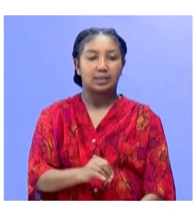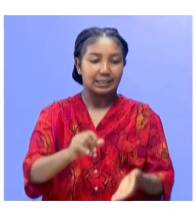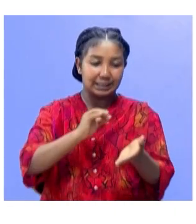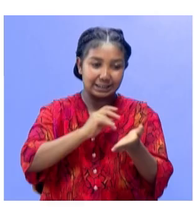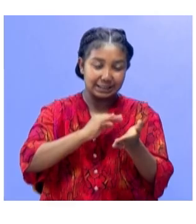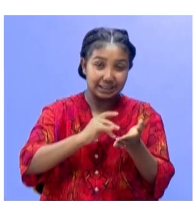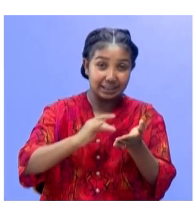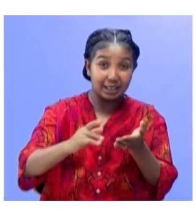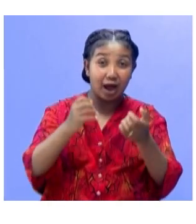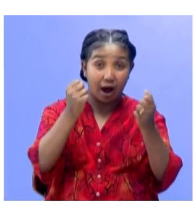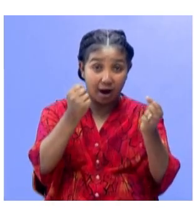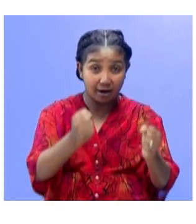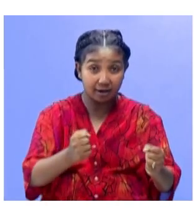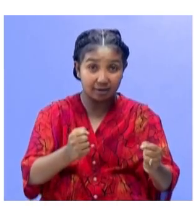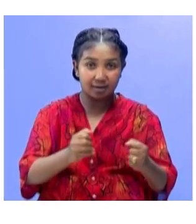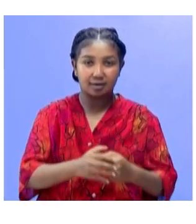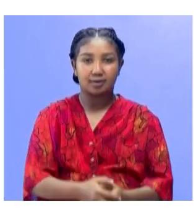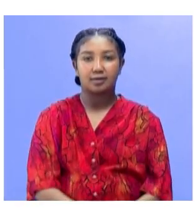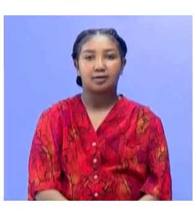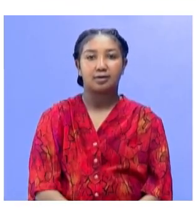study hard,